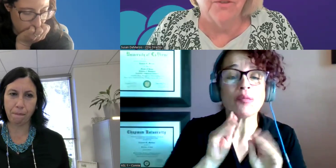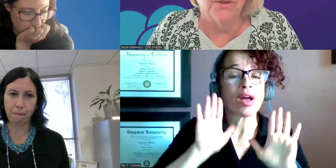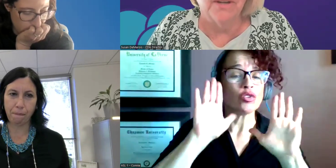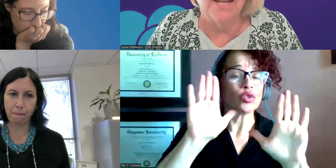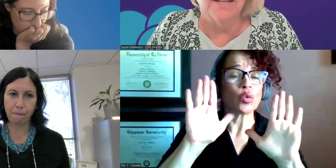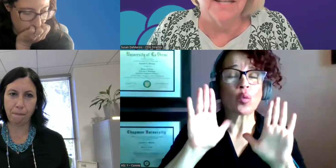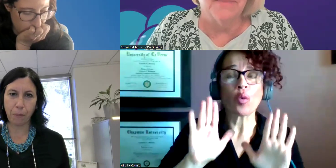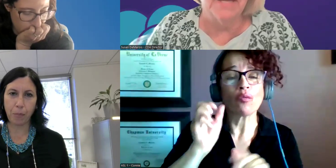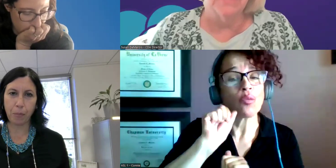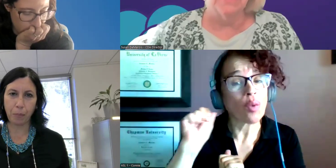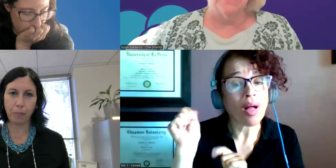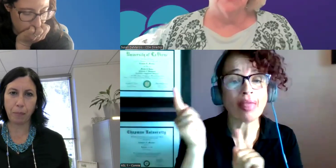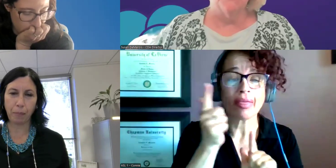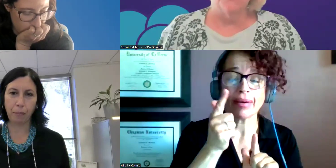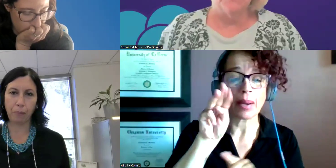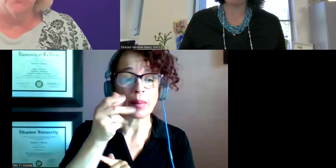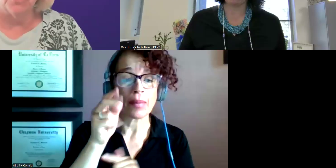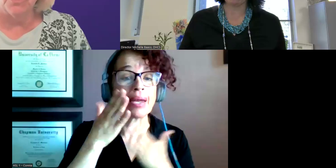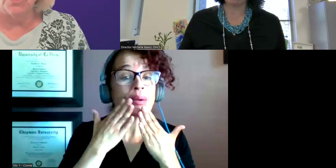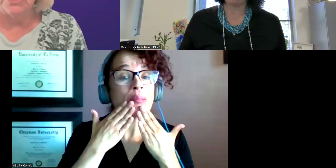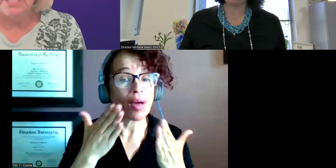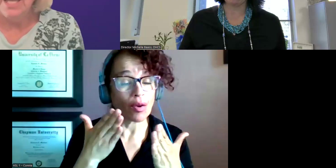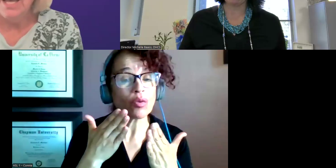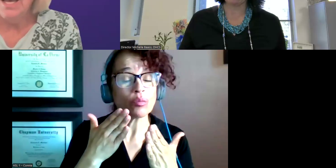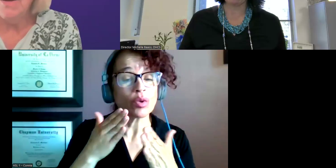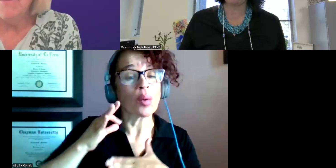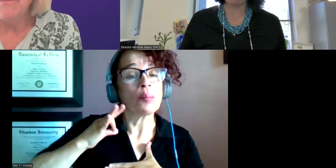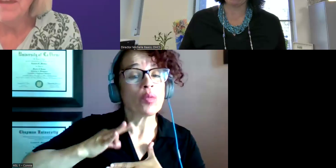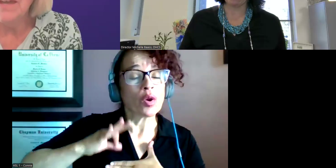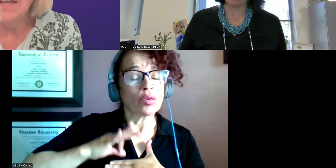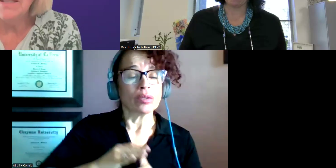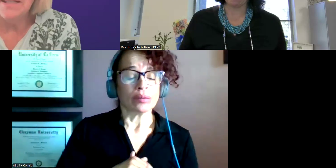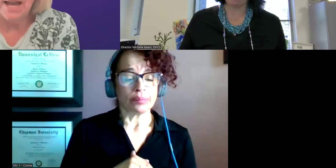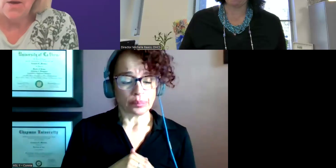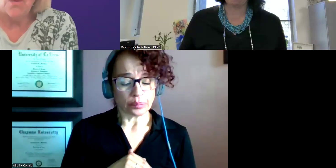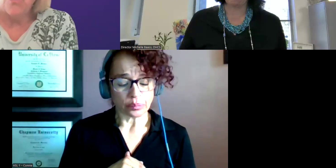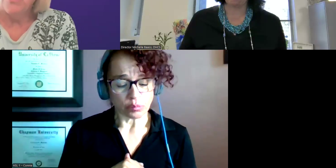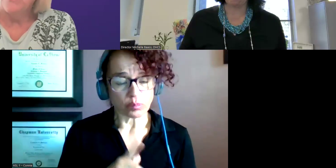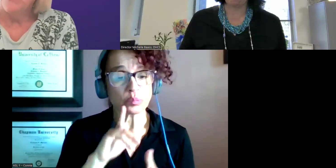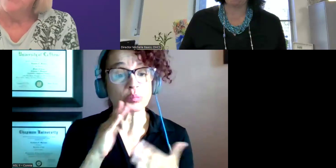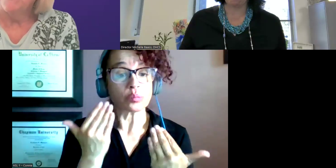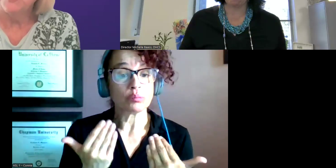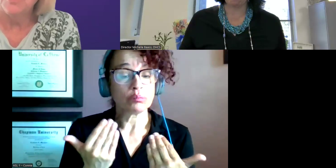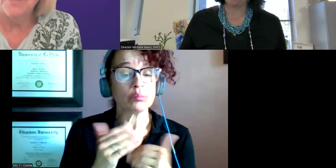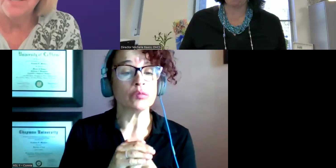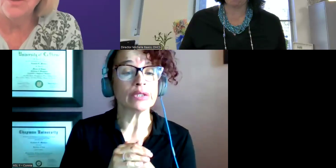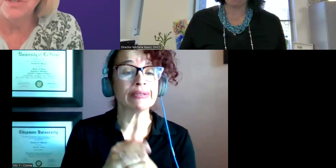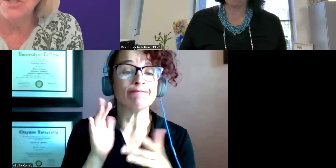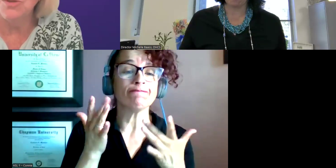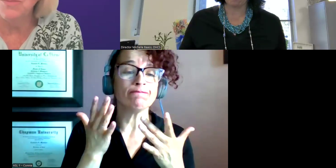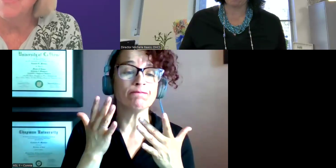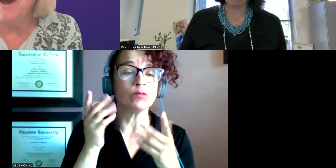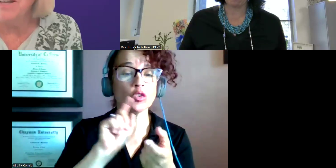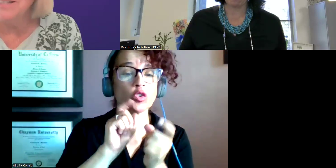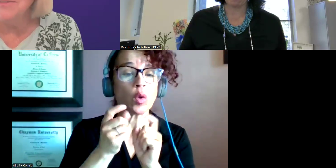for all of you. And as Megan said, thank you for being vulnerable. It's now we're fortunate we can